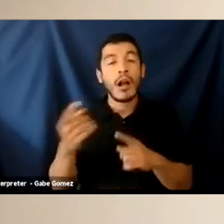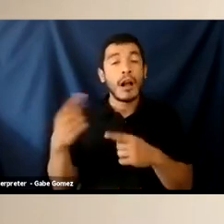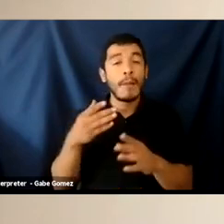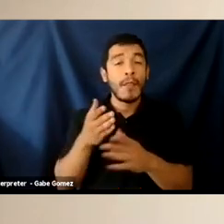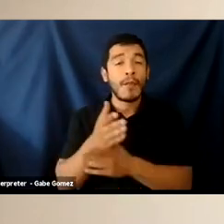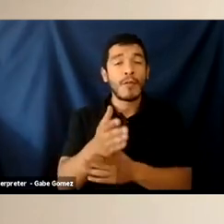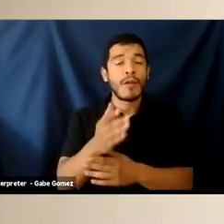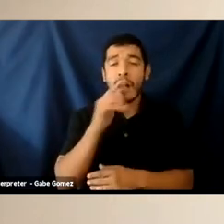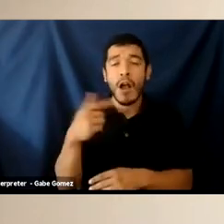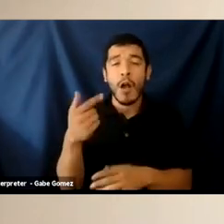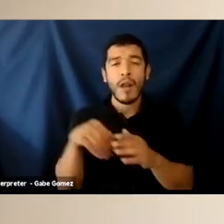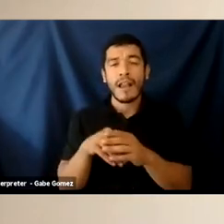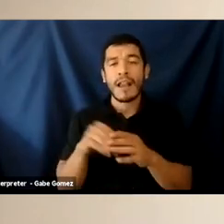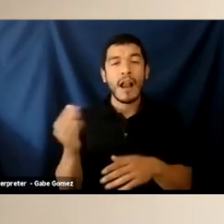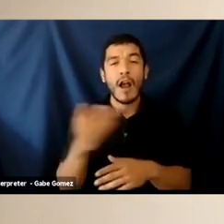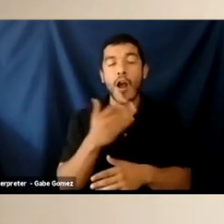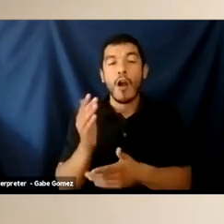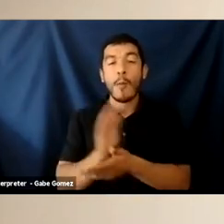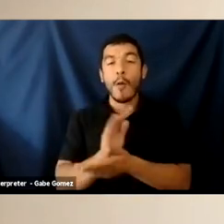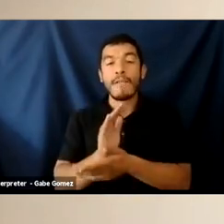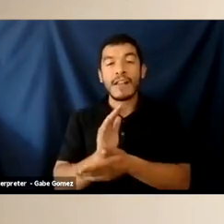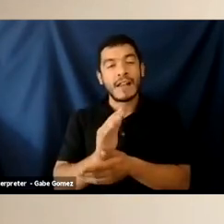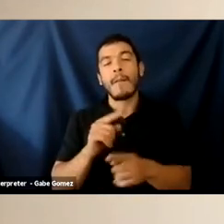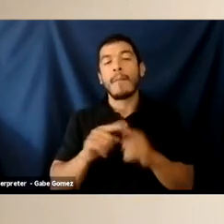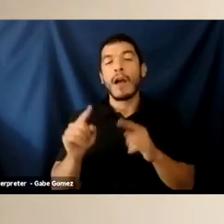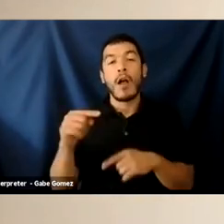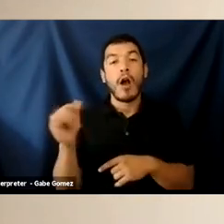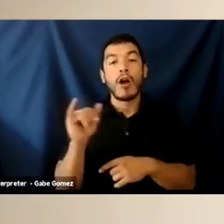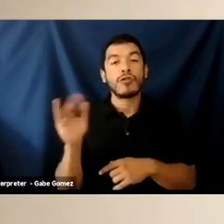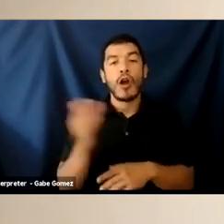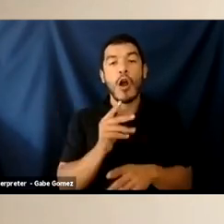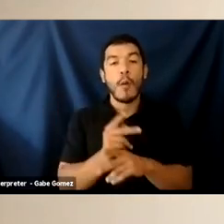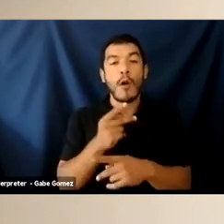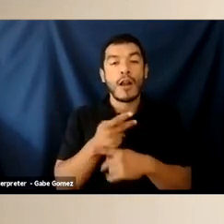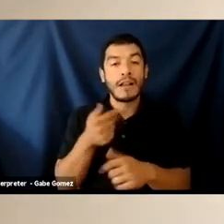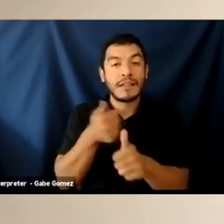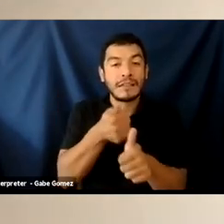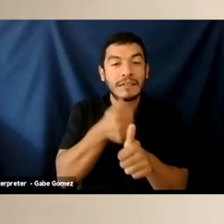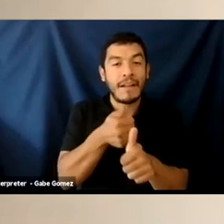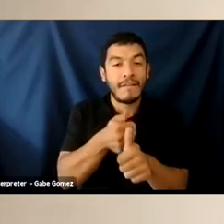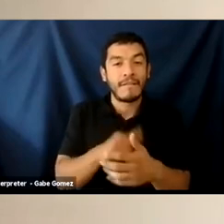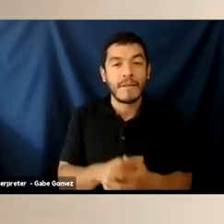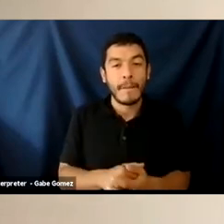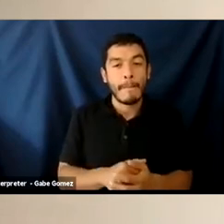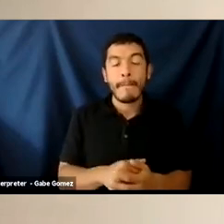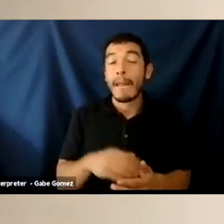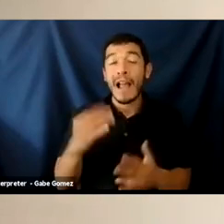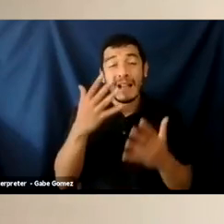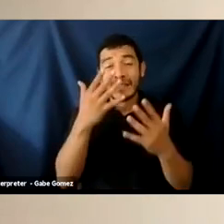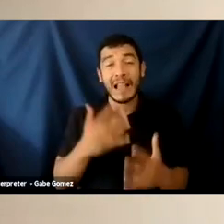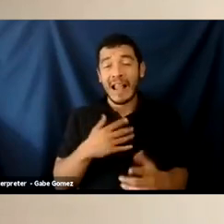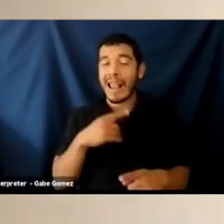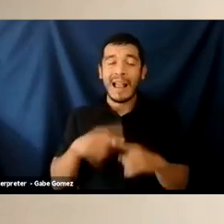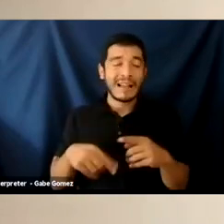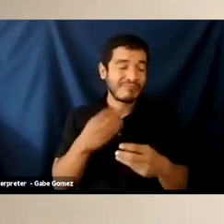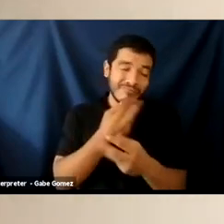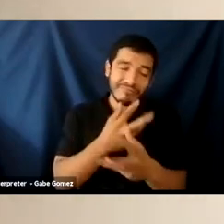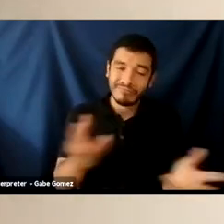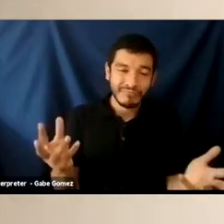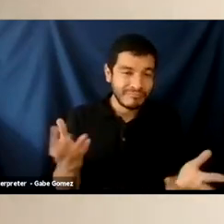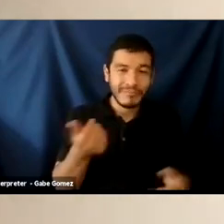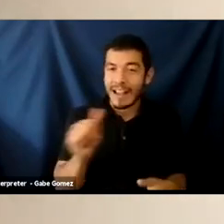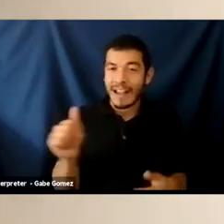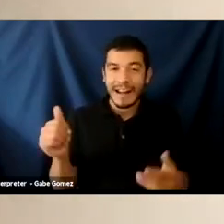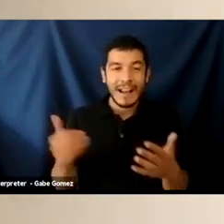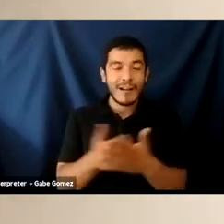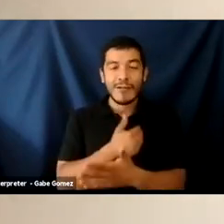through, not only in terms of the video content, but also our product itself. And sadly, I can't share any